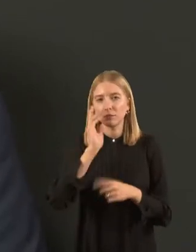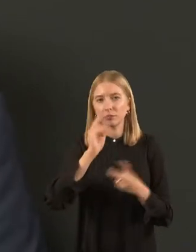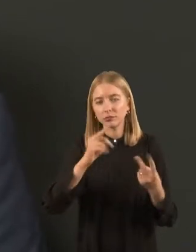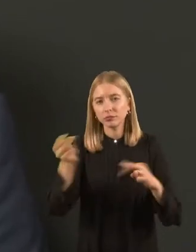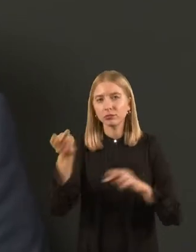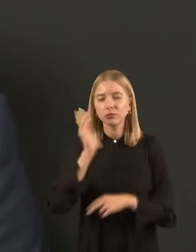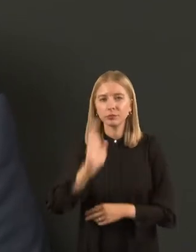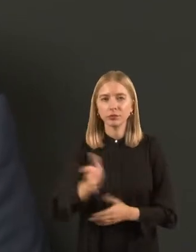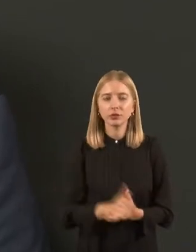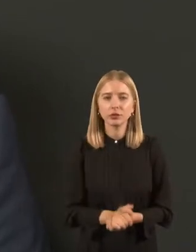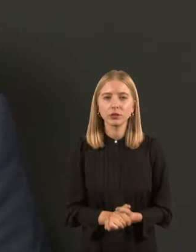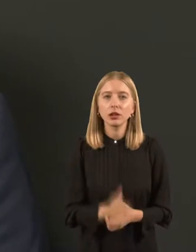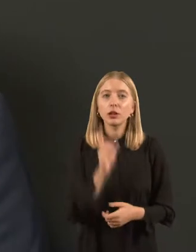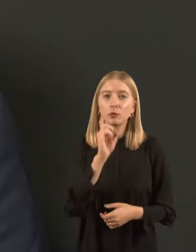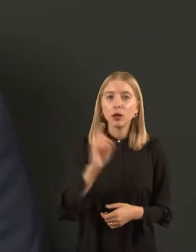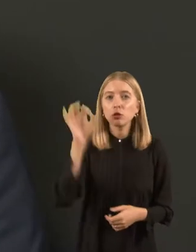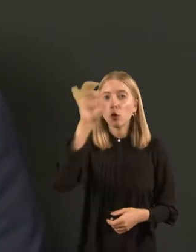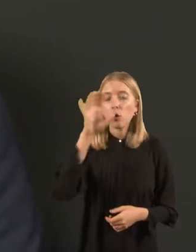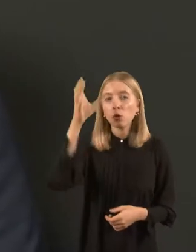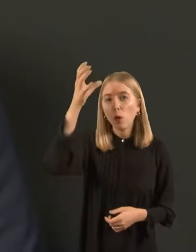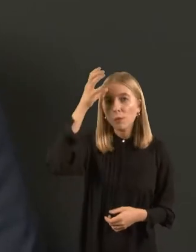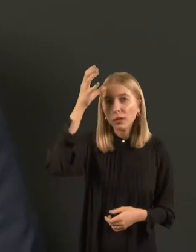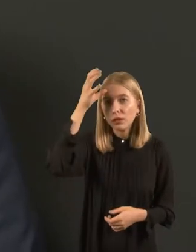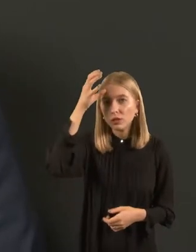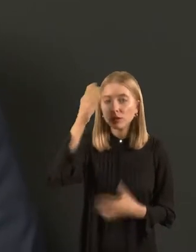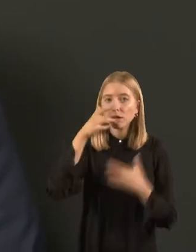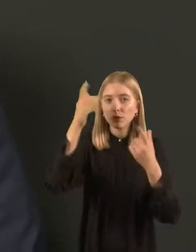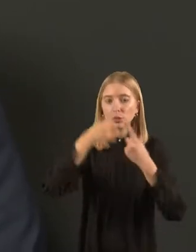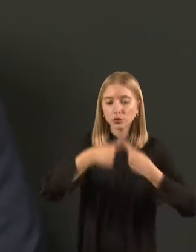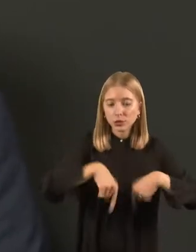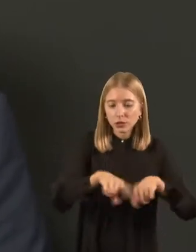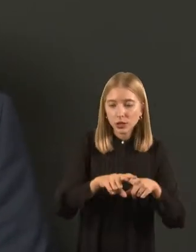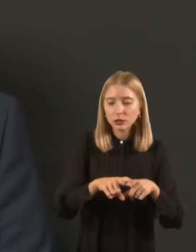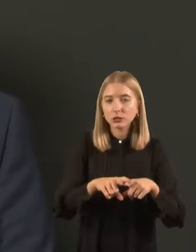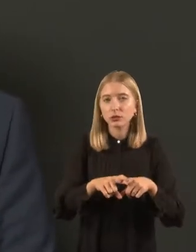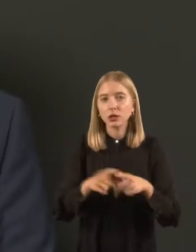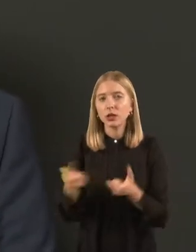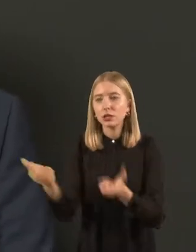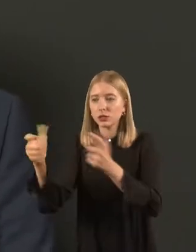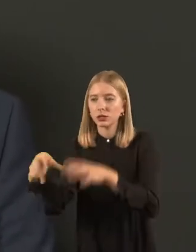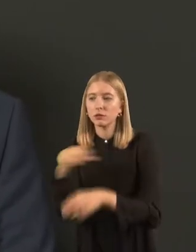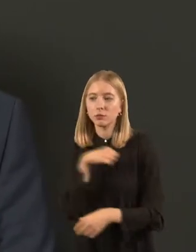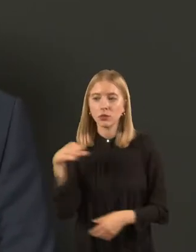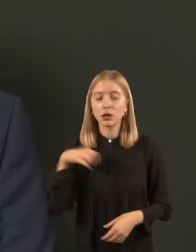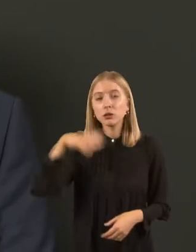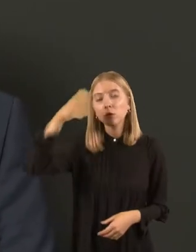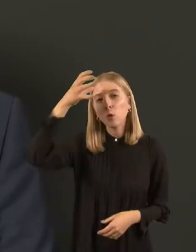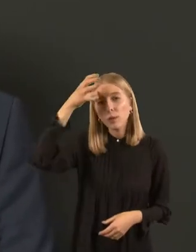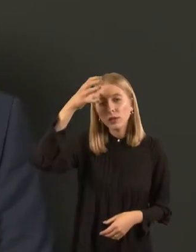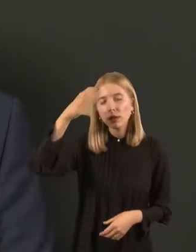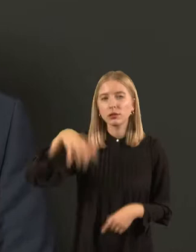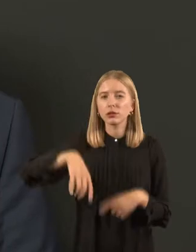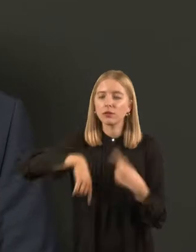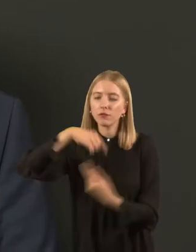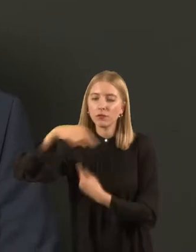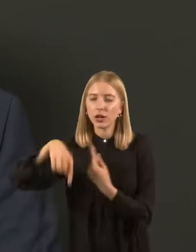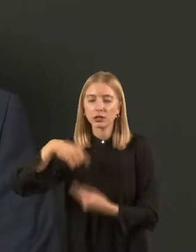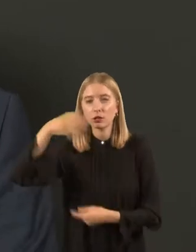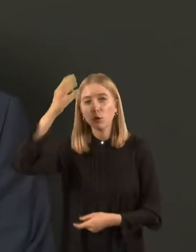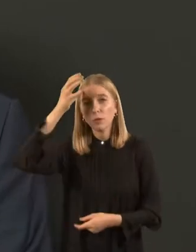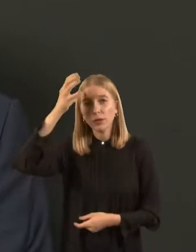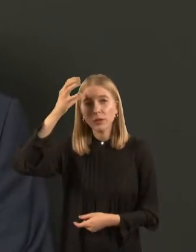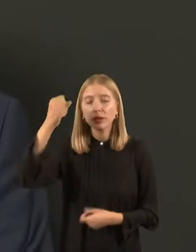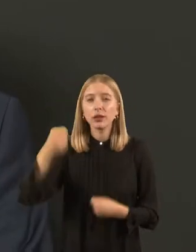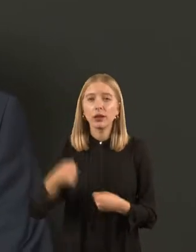into bicycle routes and the like. And talking about education and competences of municipalities